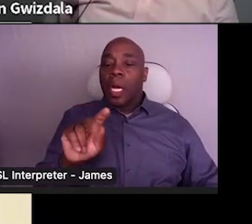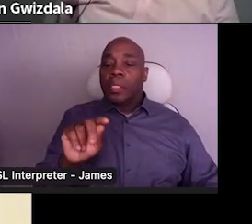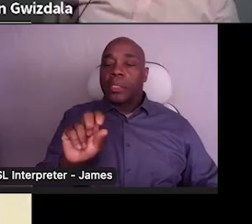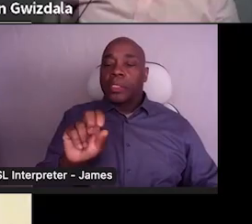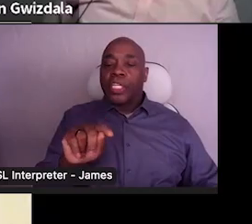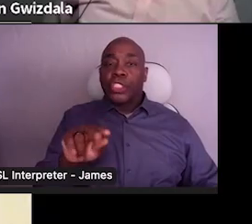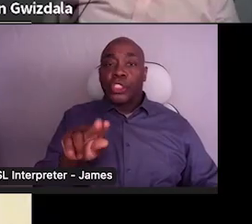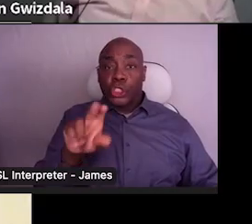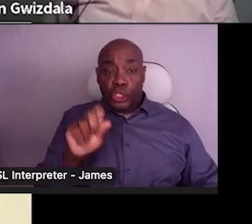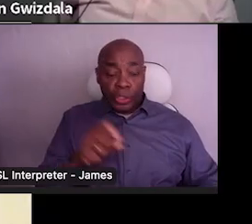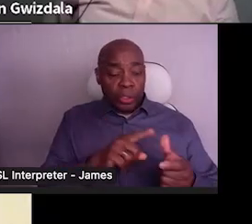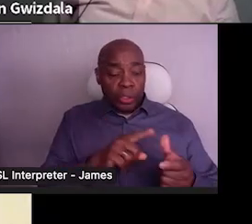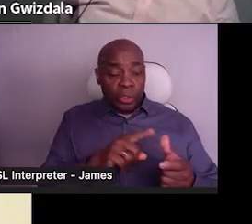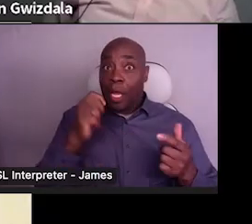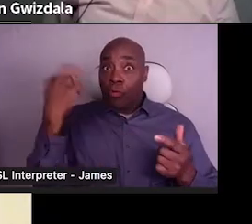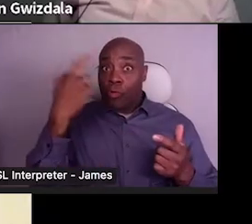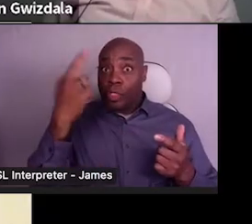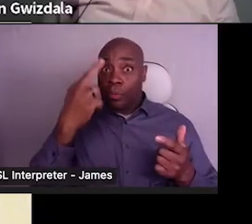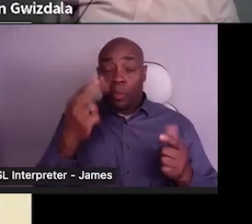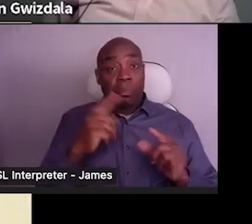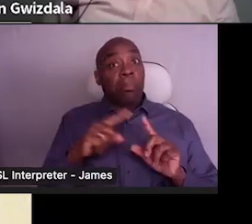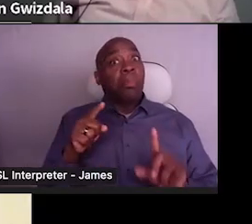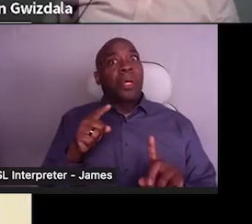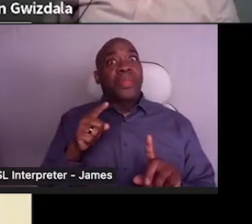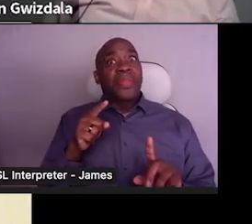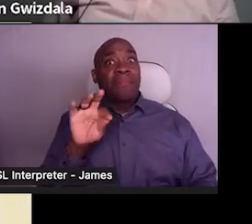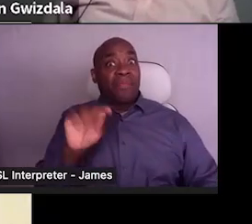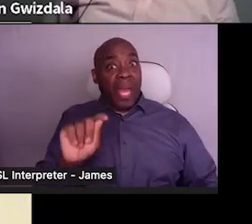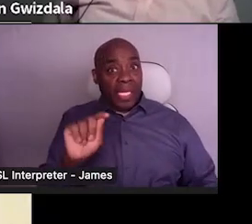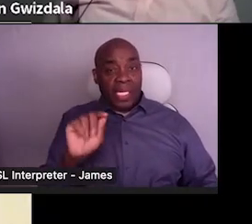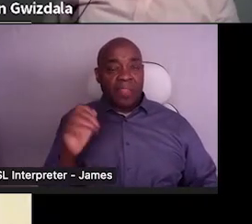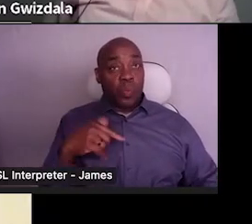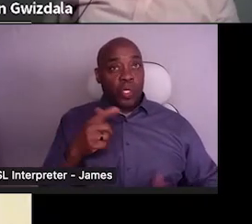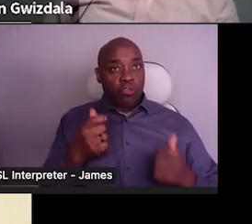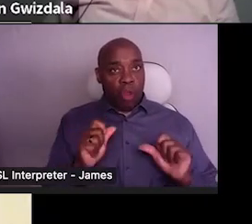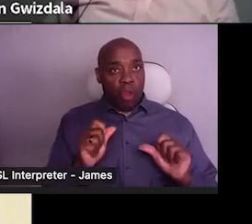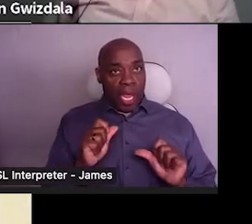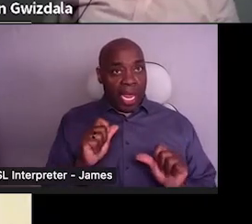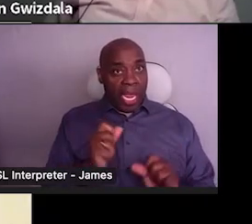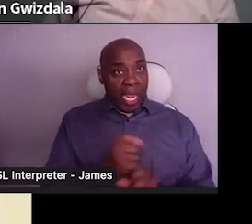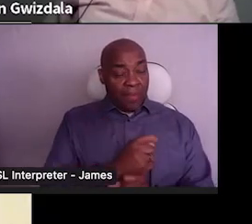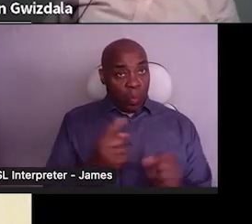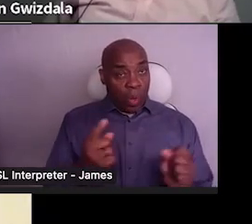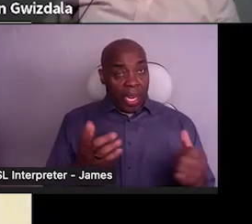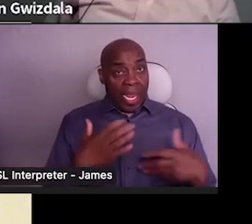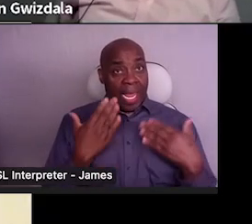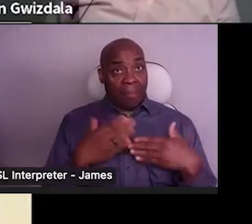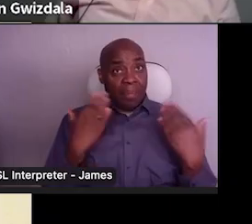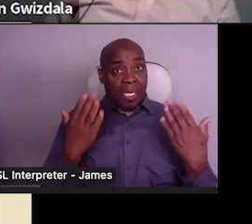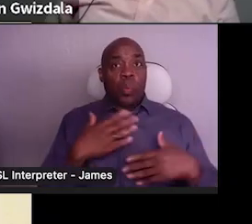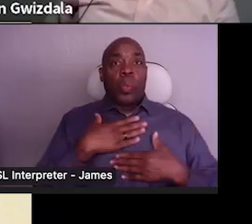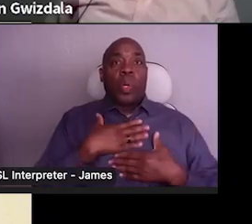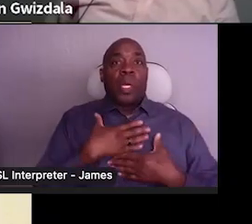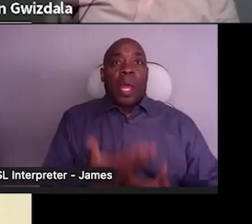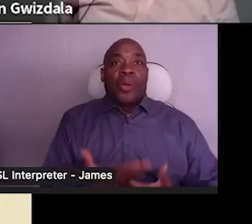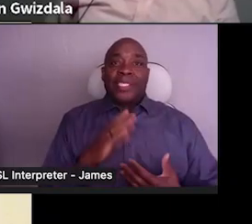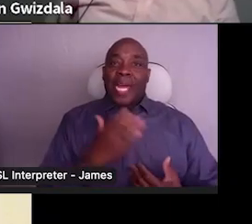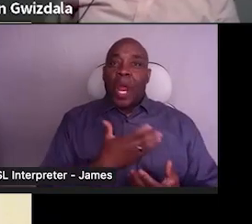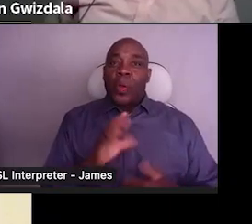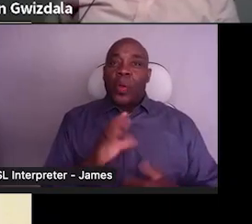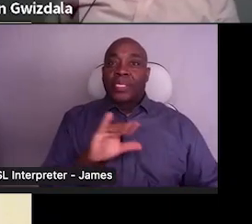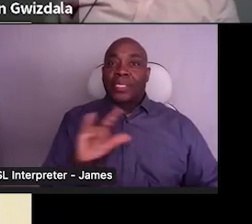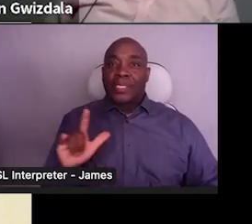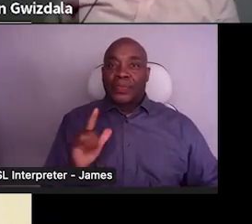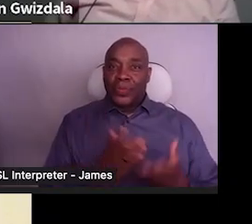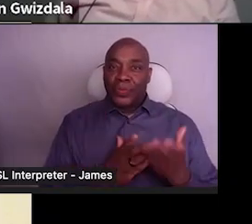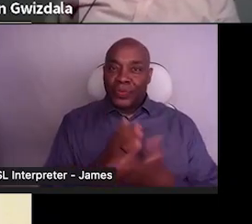but the fact of the matter is that if we were to attempt to make everybody happy, we would be compromising our